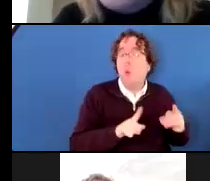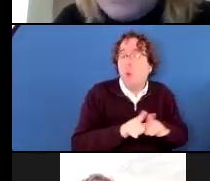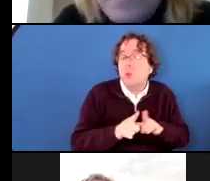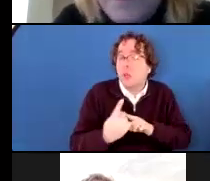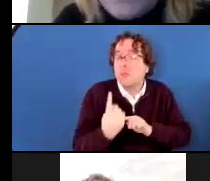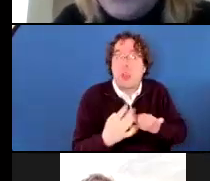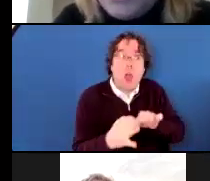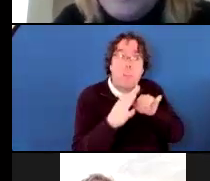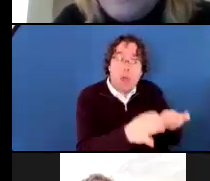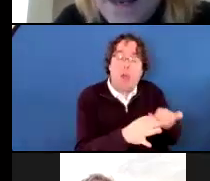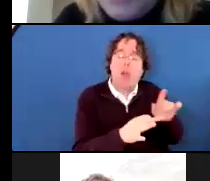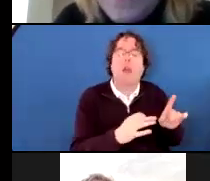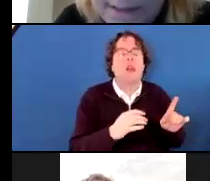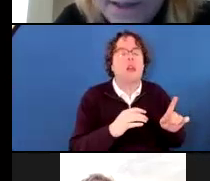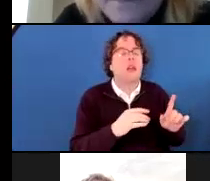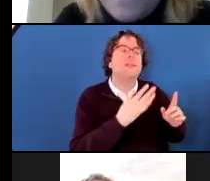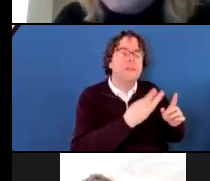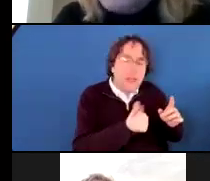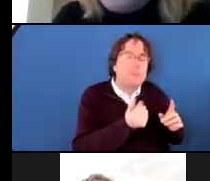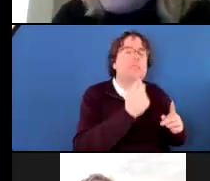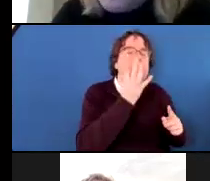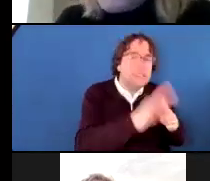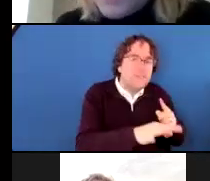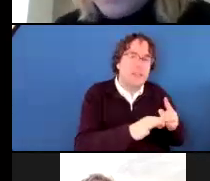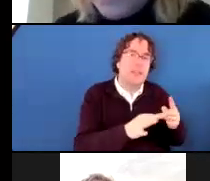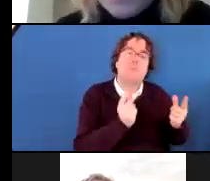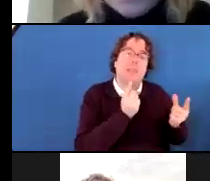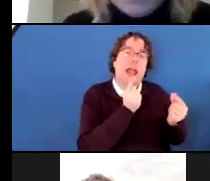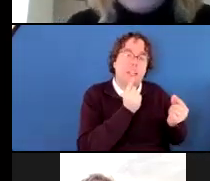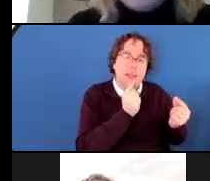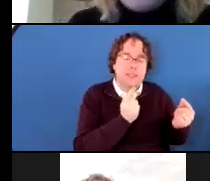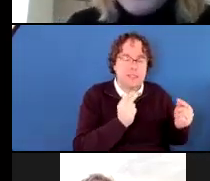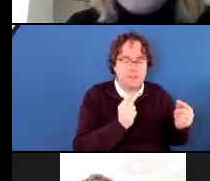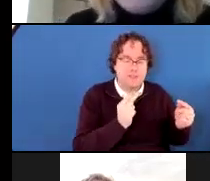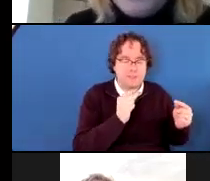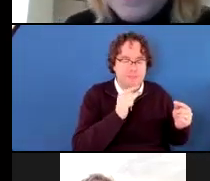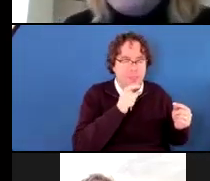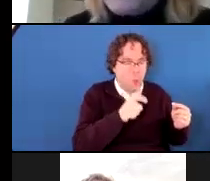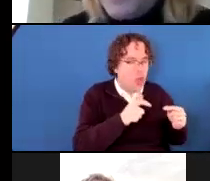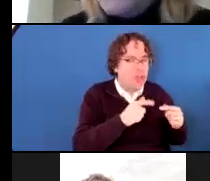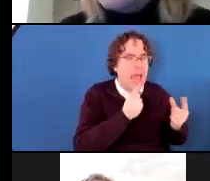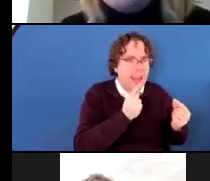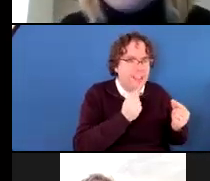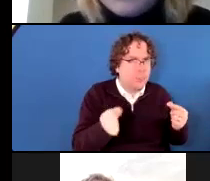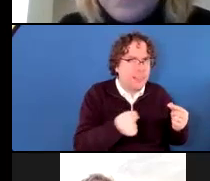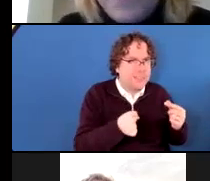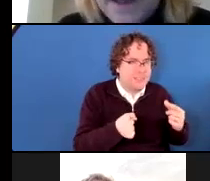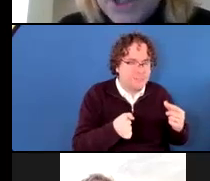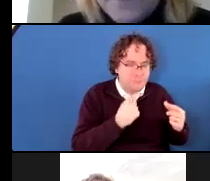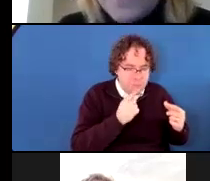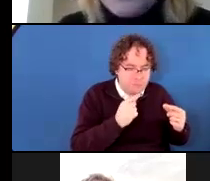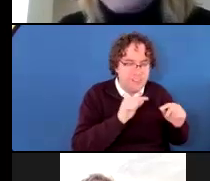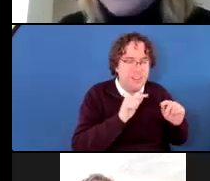some specific eligibility. I know I'm going to have problems saying that word today. Eligibility requirements for